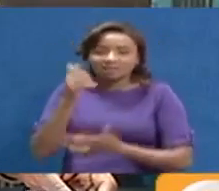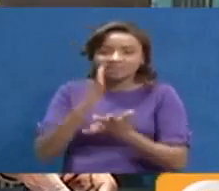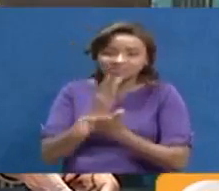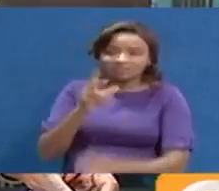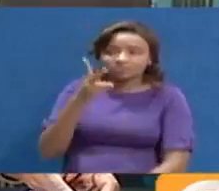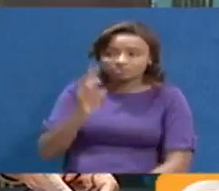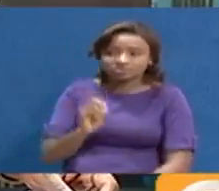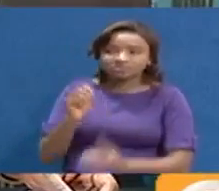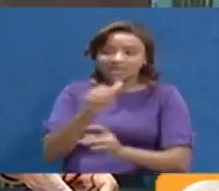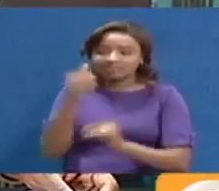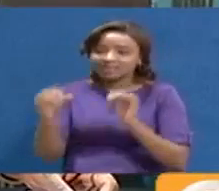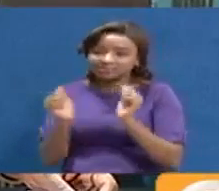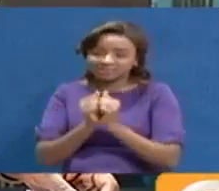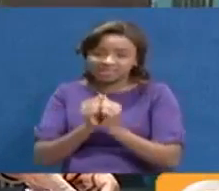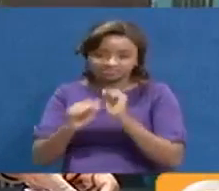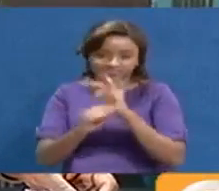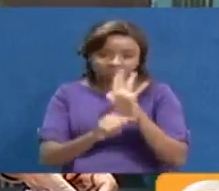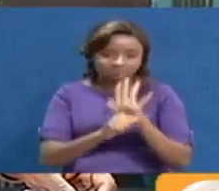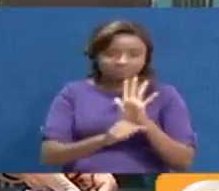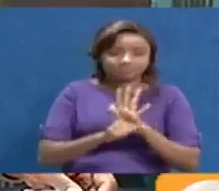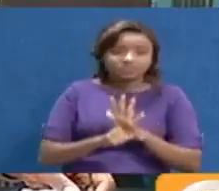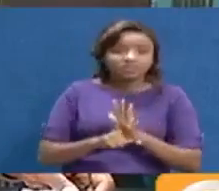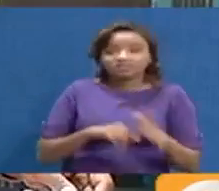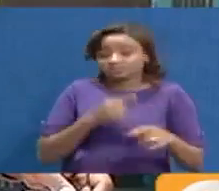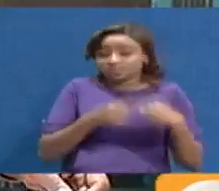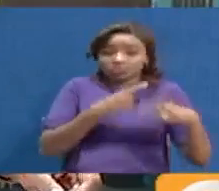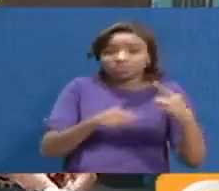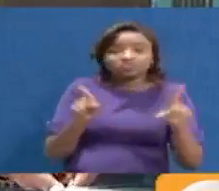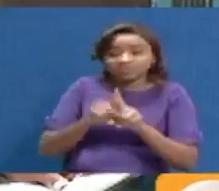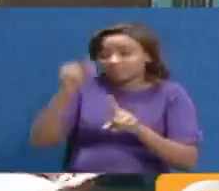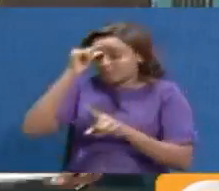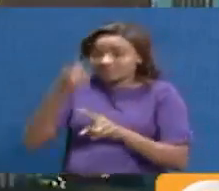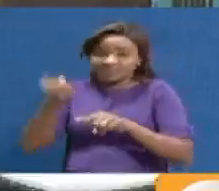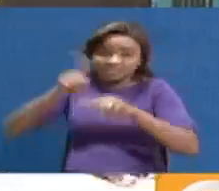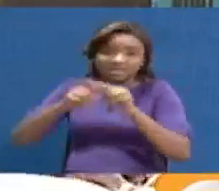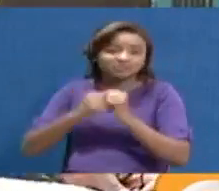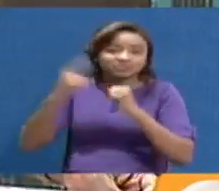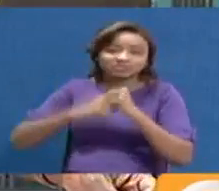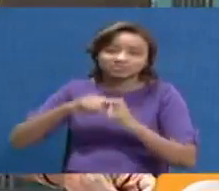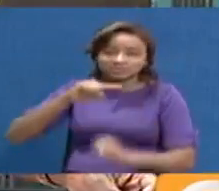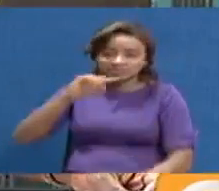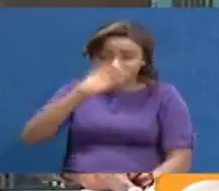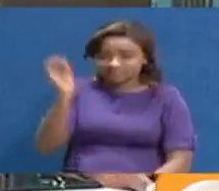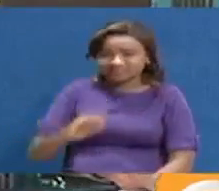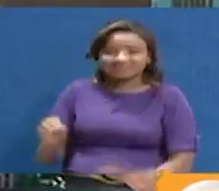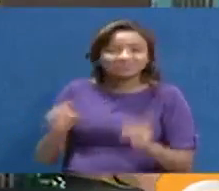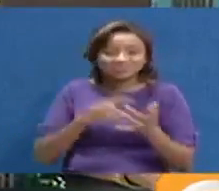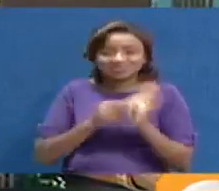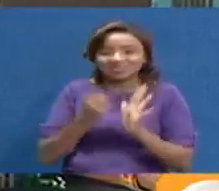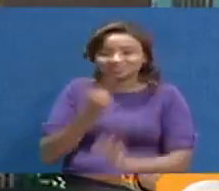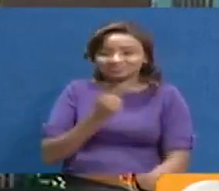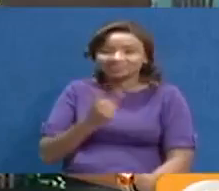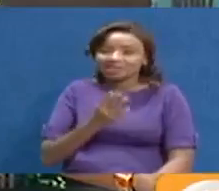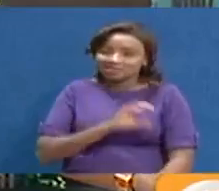20%, and with 10%. The VAT that now goes back to 16%, that'll take effect from February the 2nd. So brace